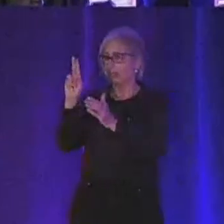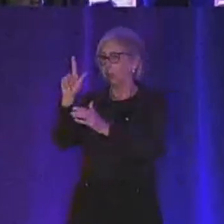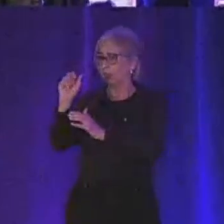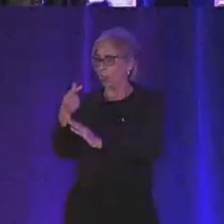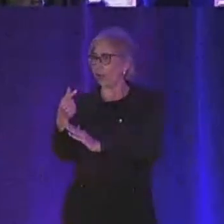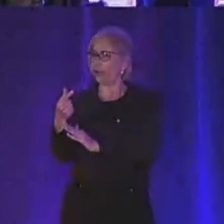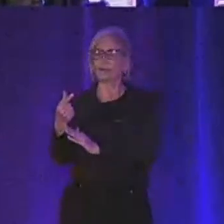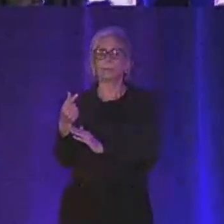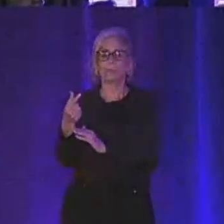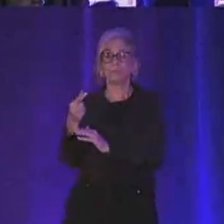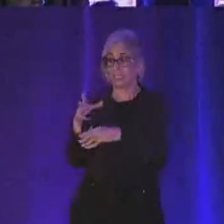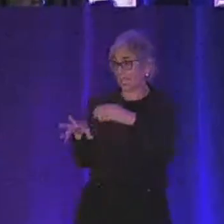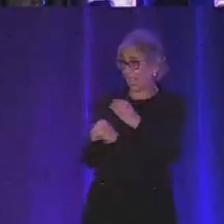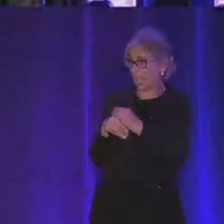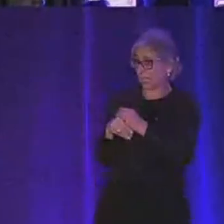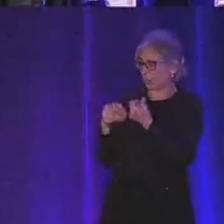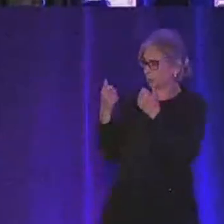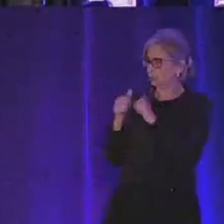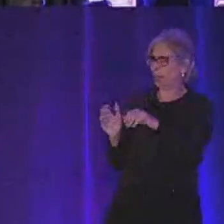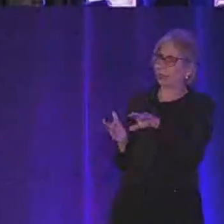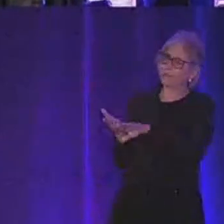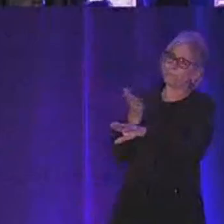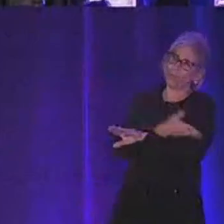Can I add a console log? I tried this earlier.